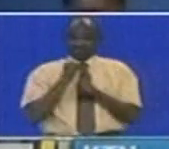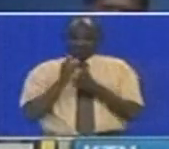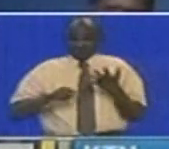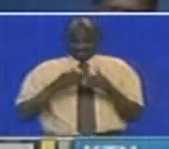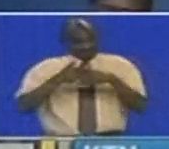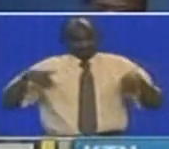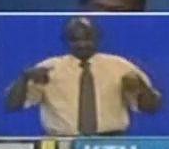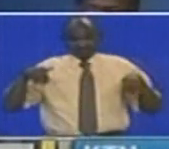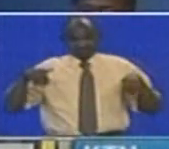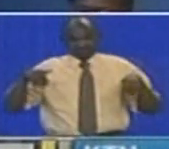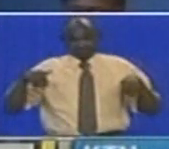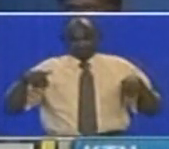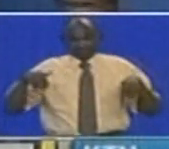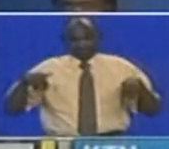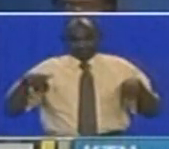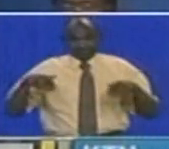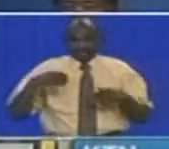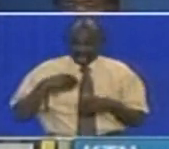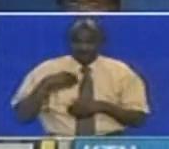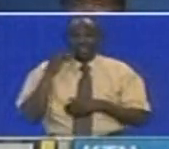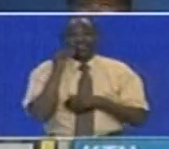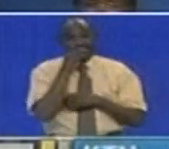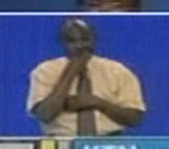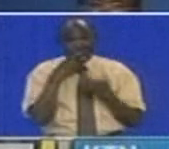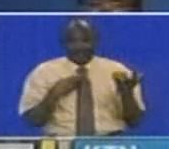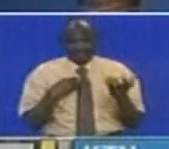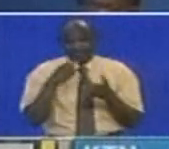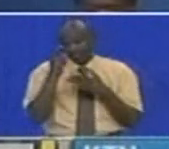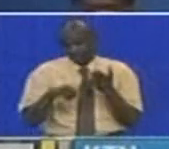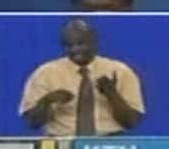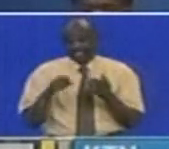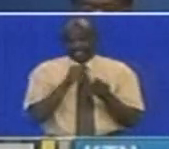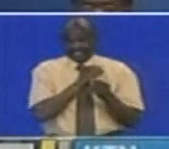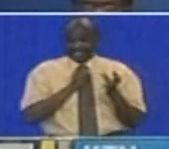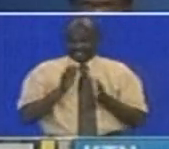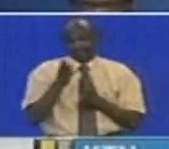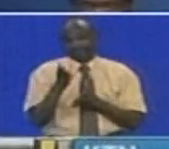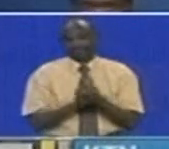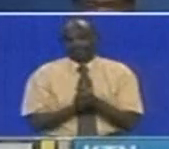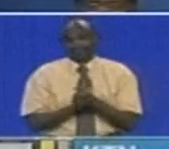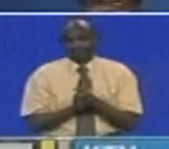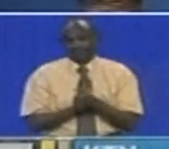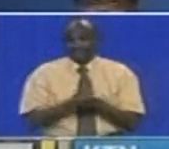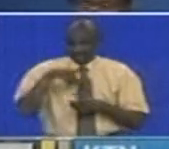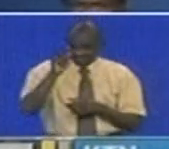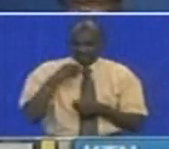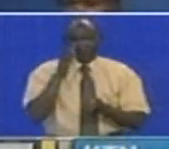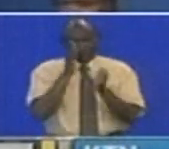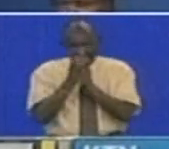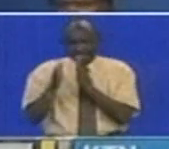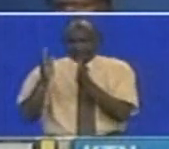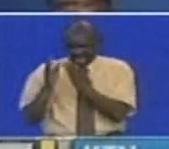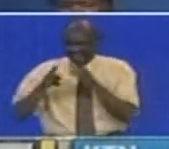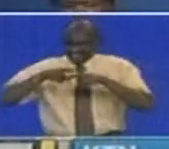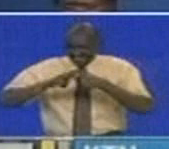to do? It is Kiraitu Murungi and the Senator Reni Kivuti who have masterminded and